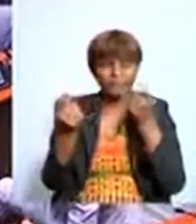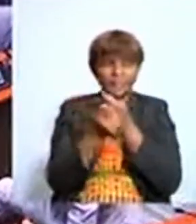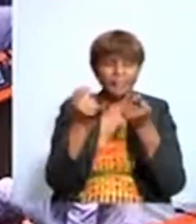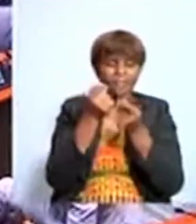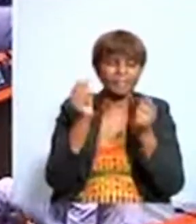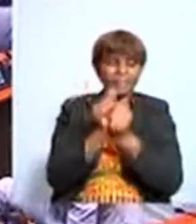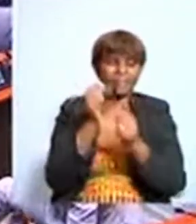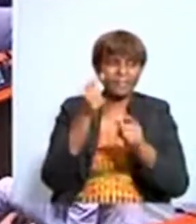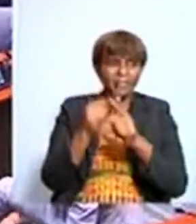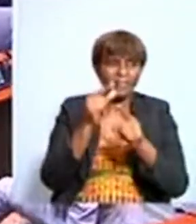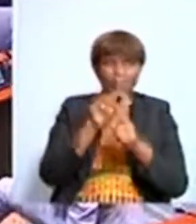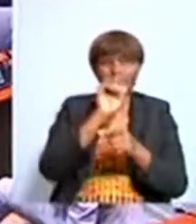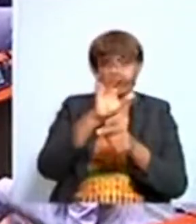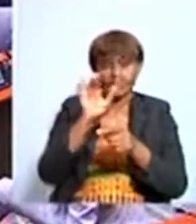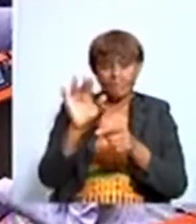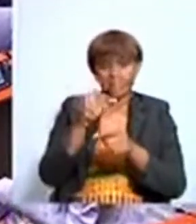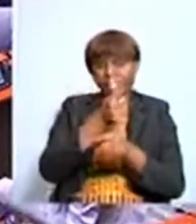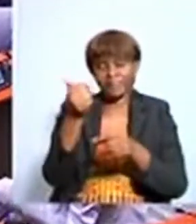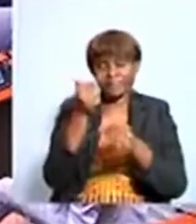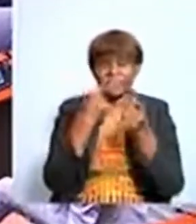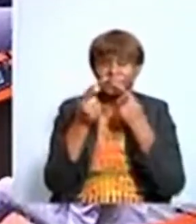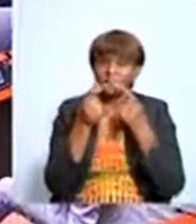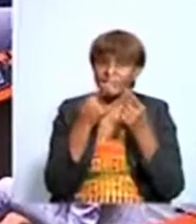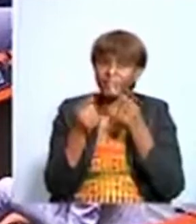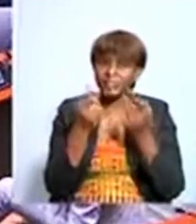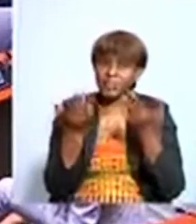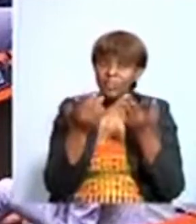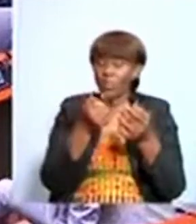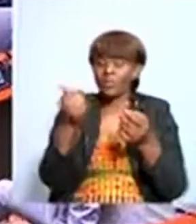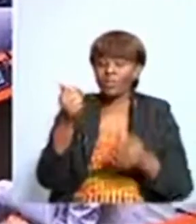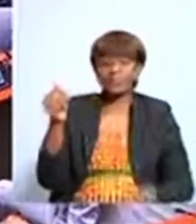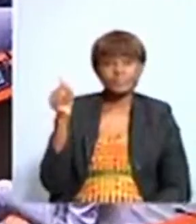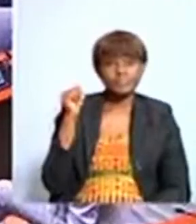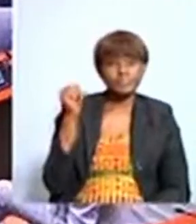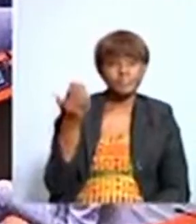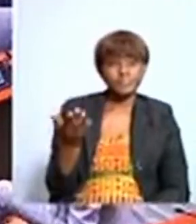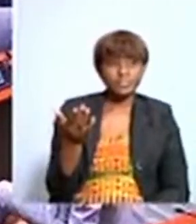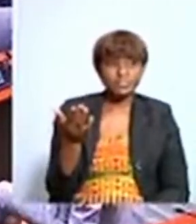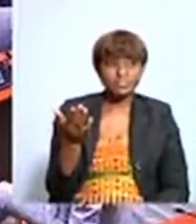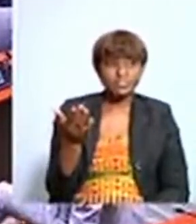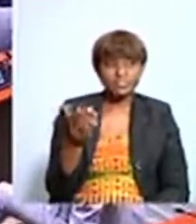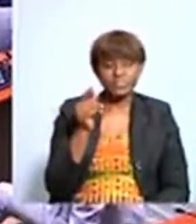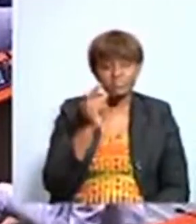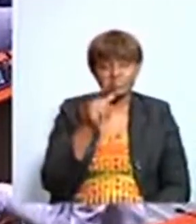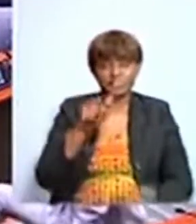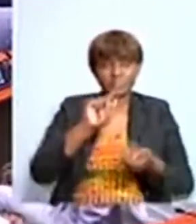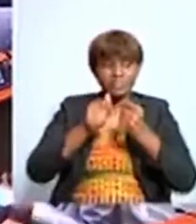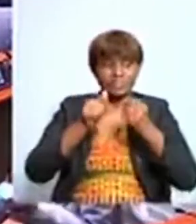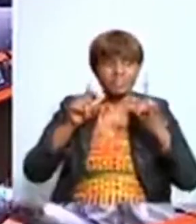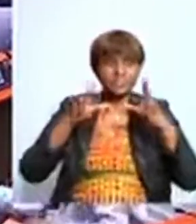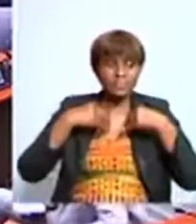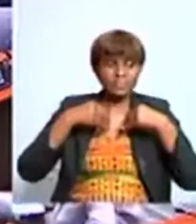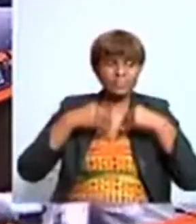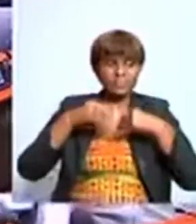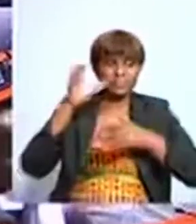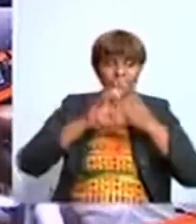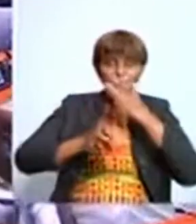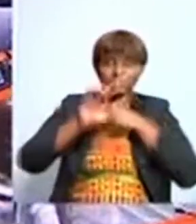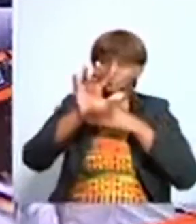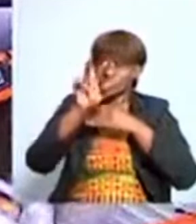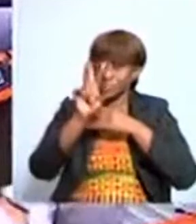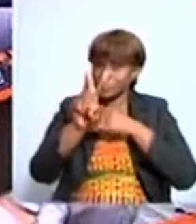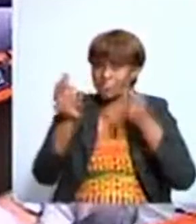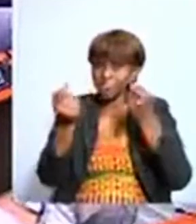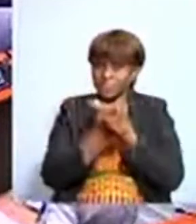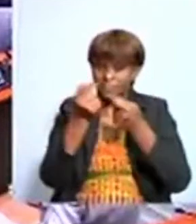with words as circulated. Any debate, any objection, the amendment is agreed to. Clause 52 as